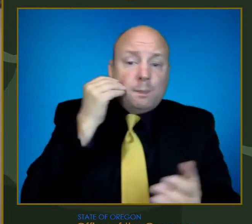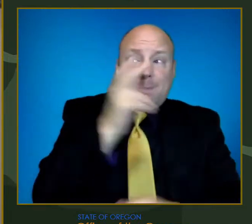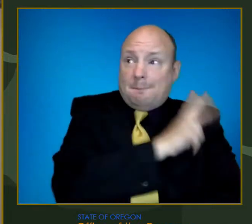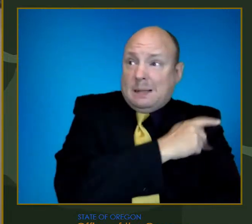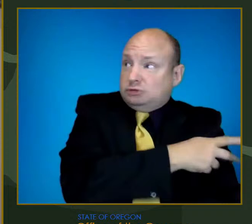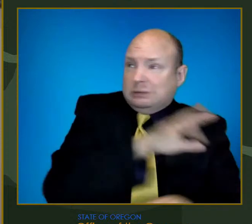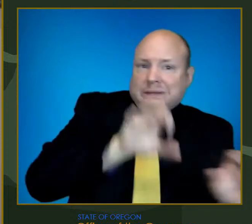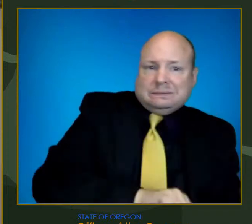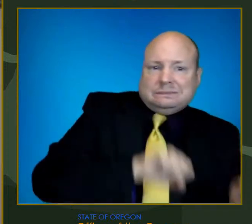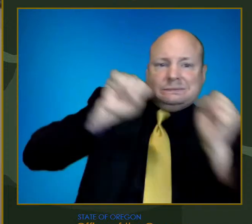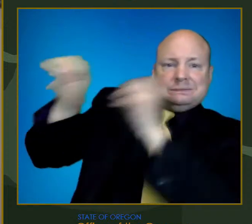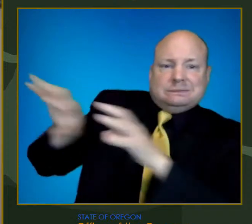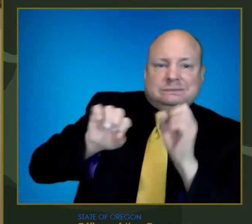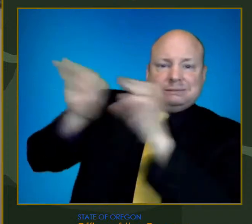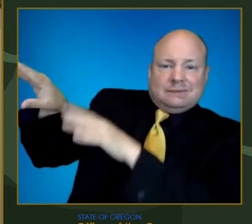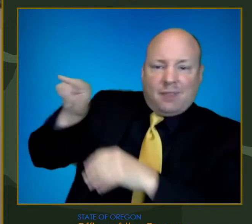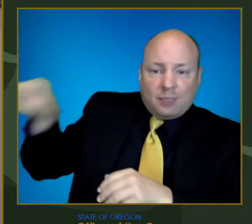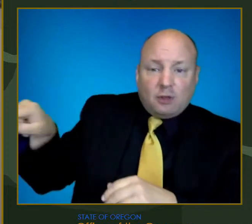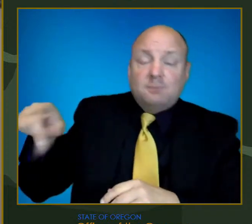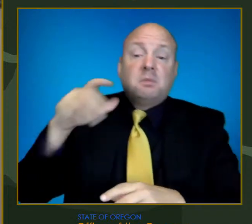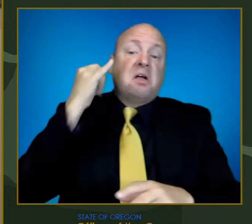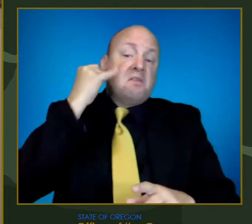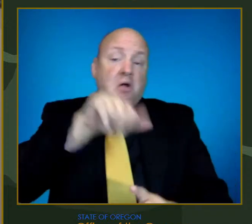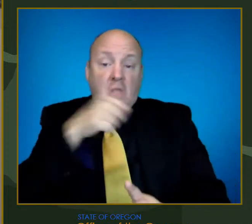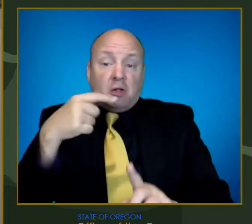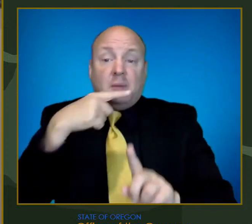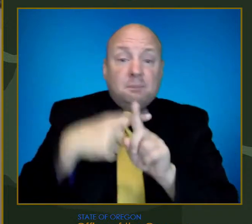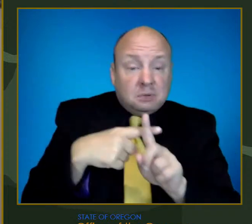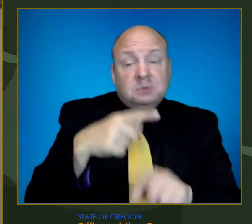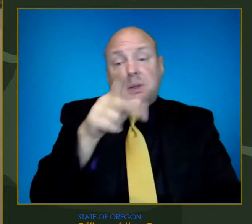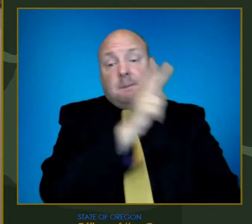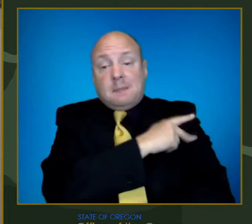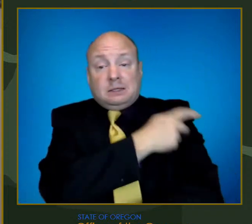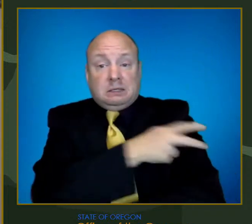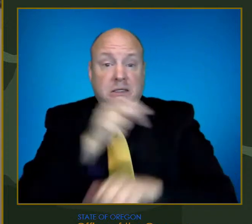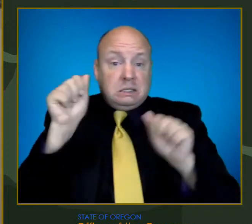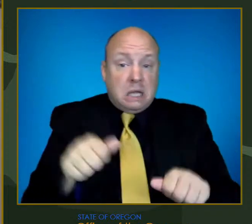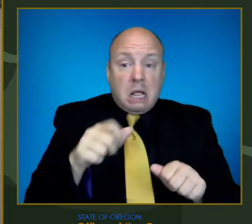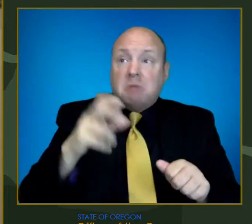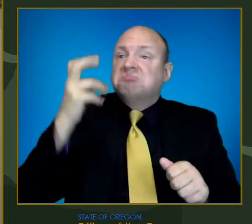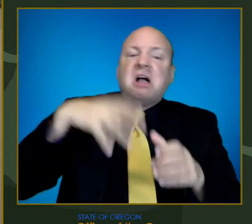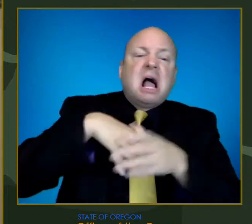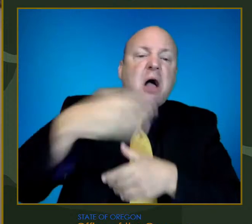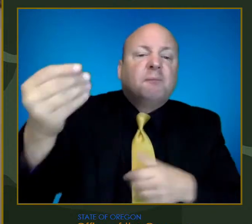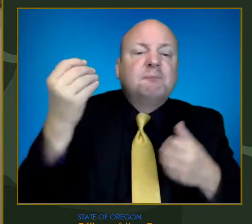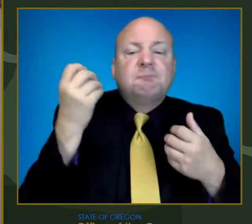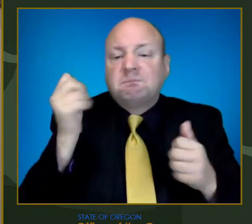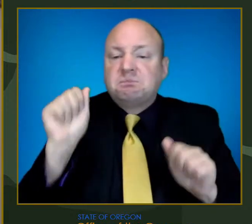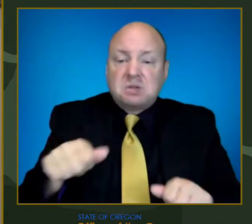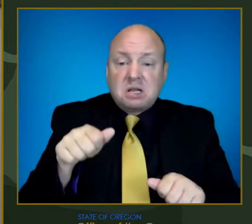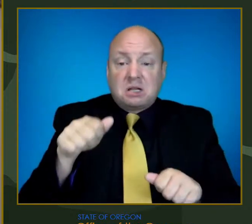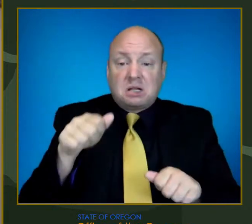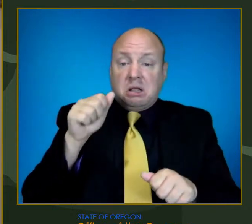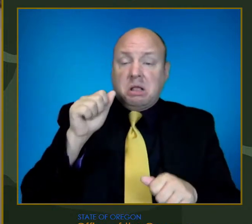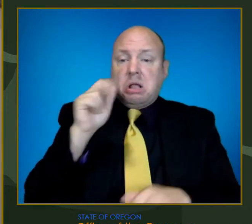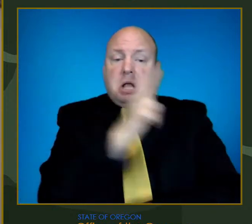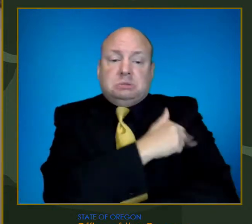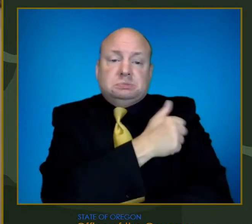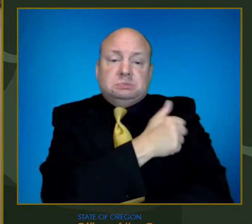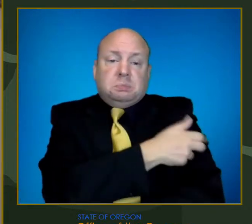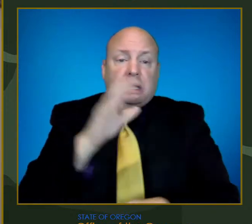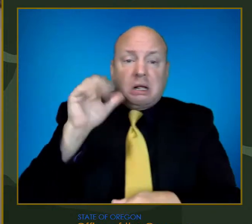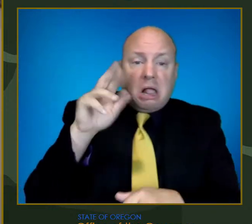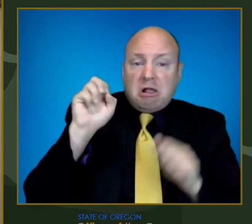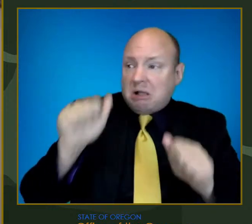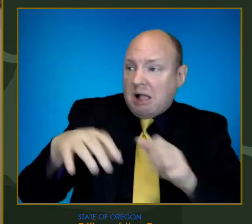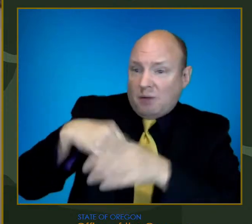removing barriers to discharging patients who no longer require hospital-level care.